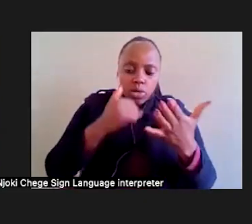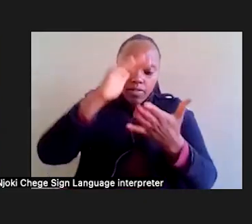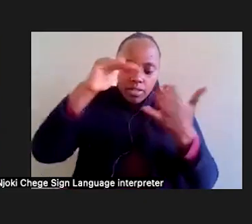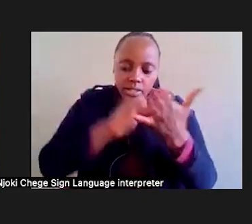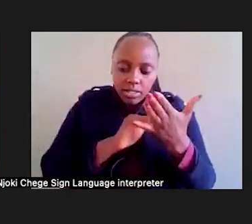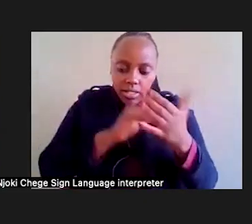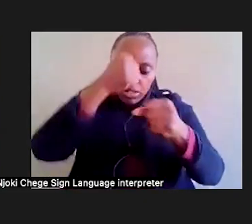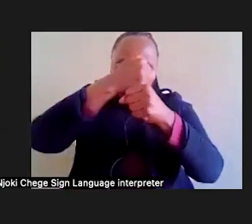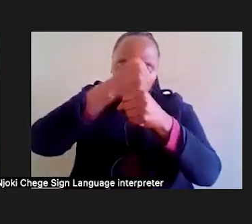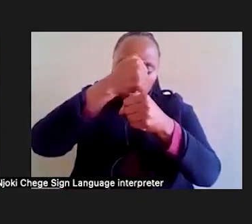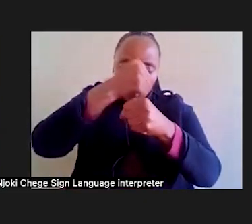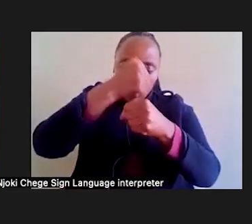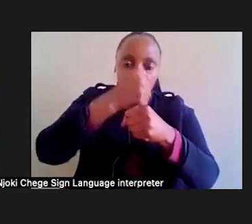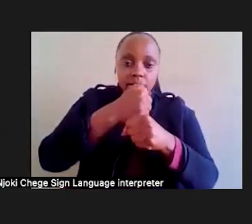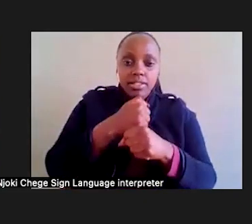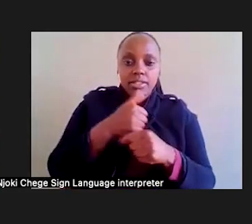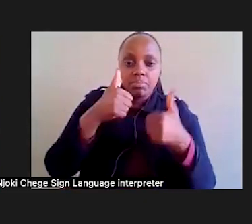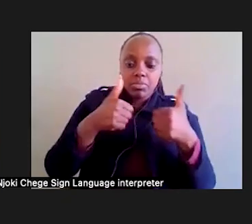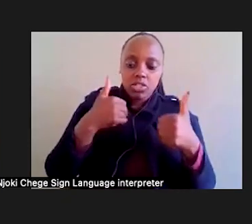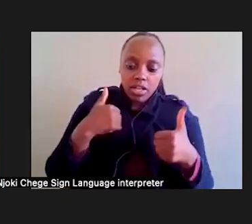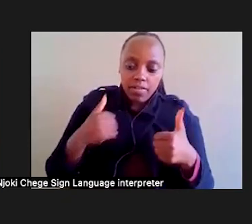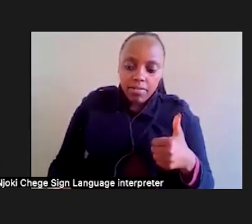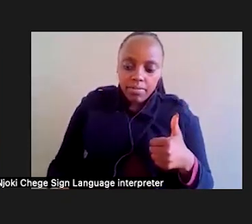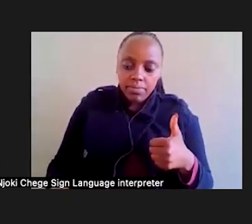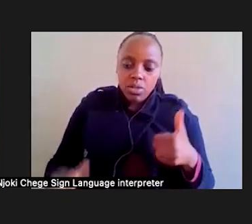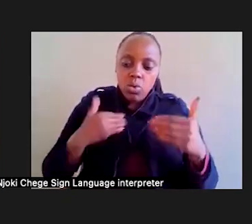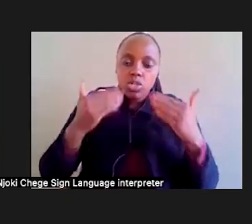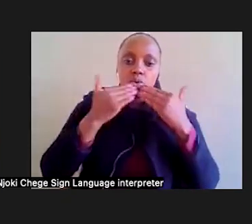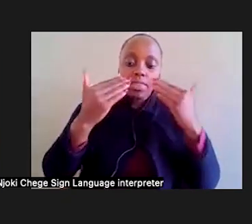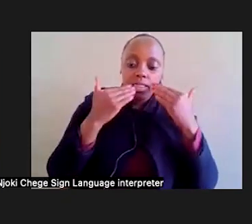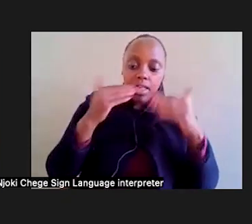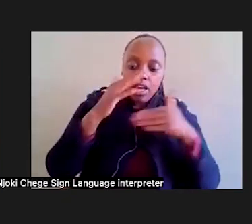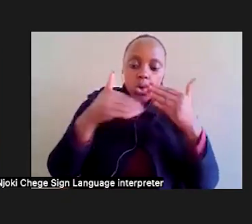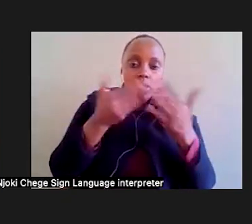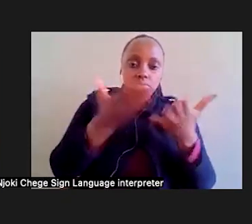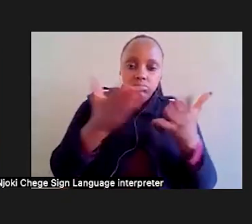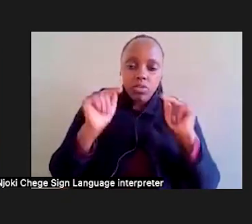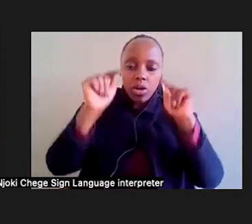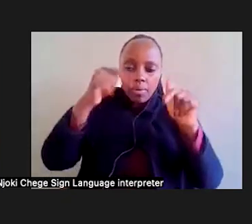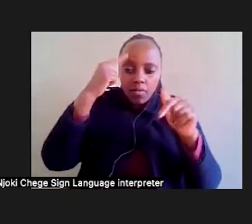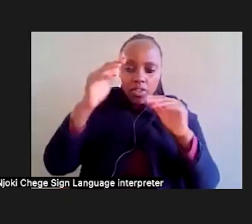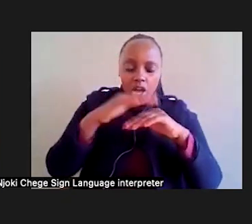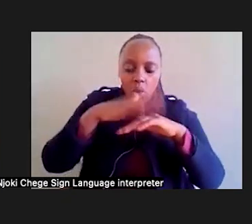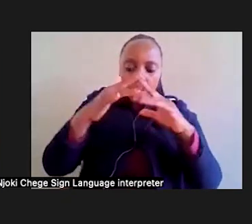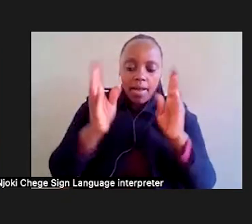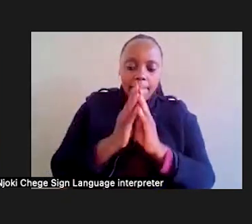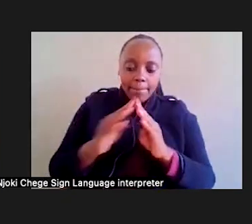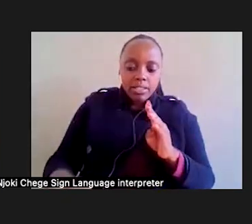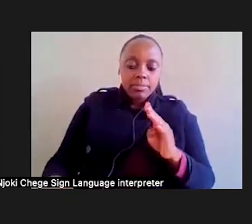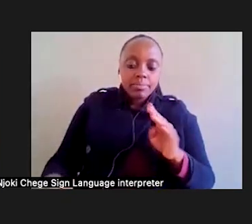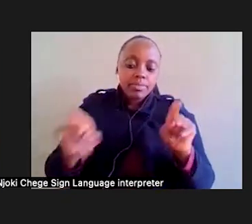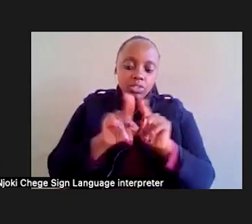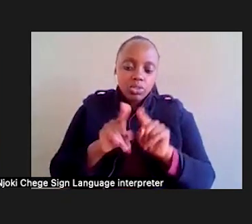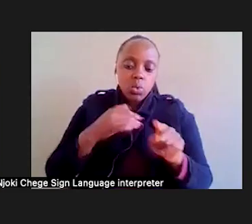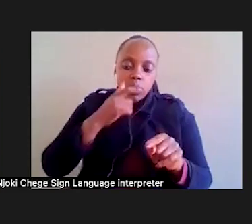the voices of the survivors. I really want to thank every one of you for attending our webinar, and I also really want to